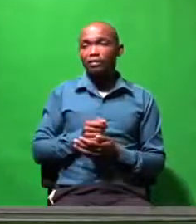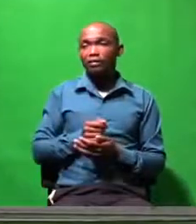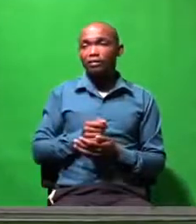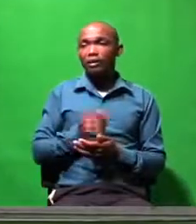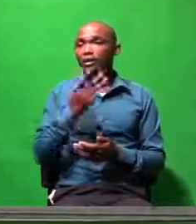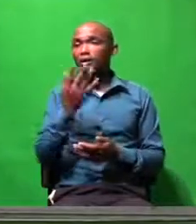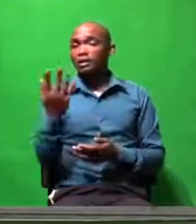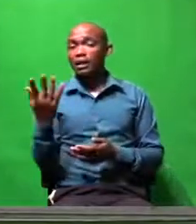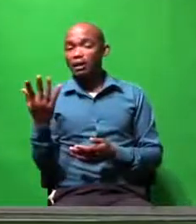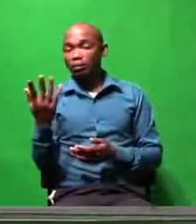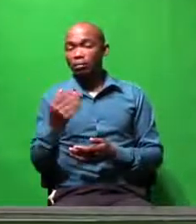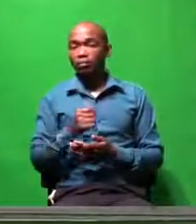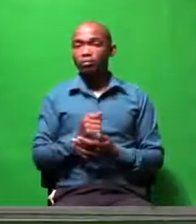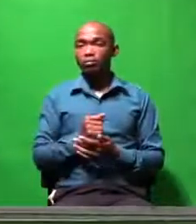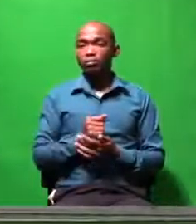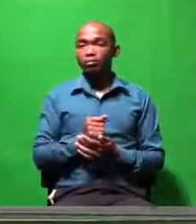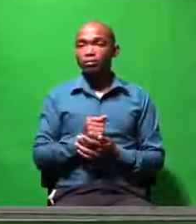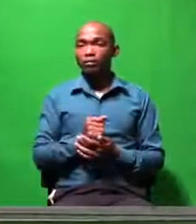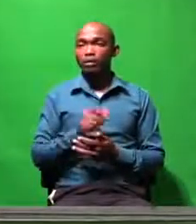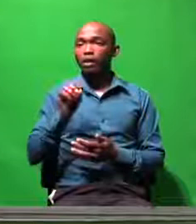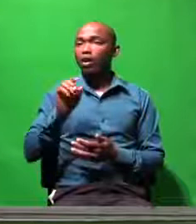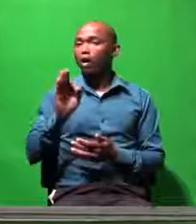the types of